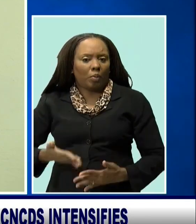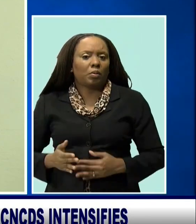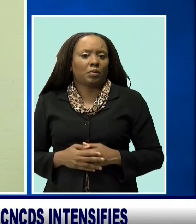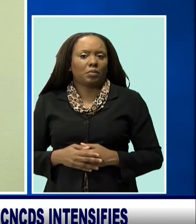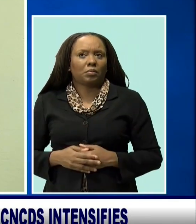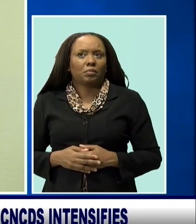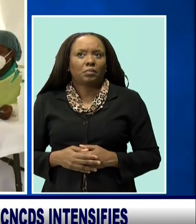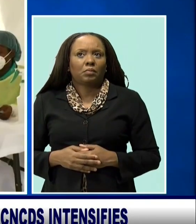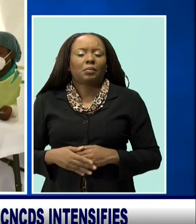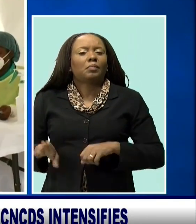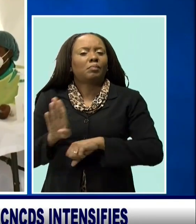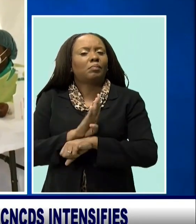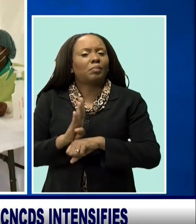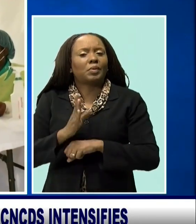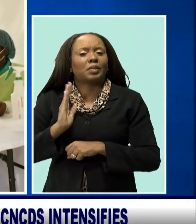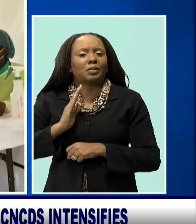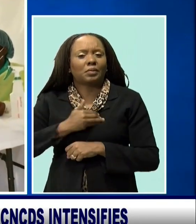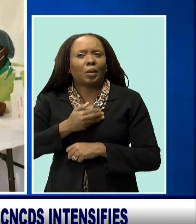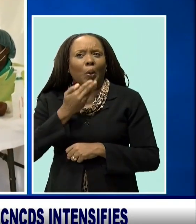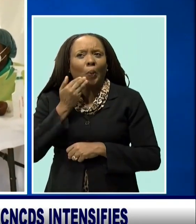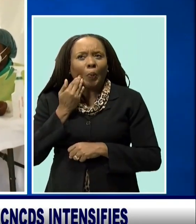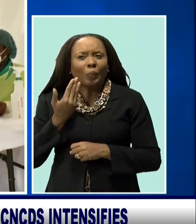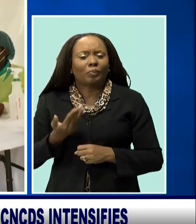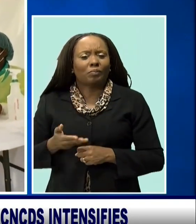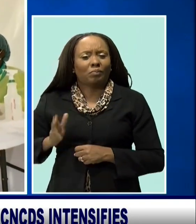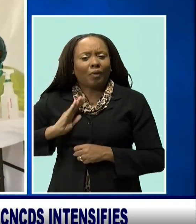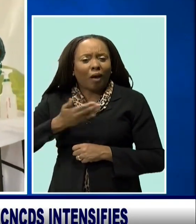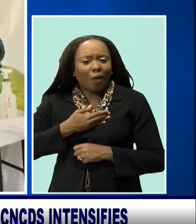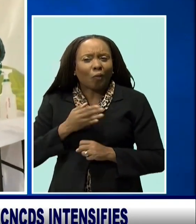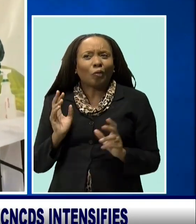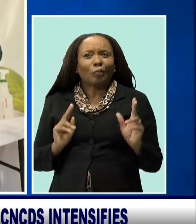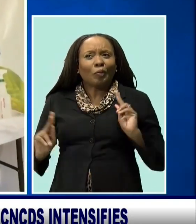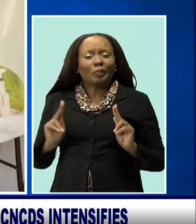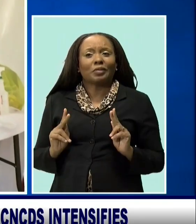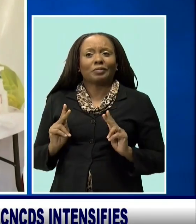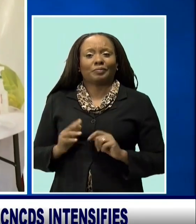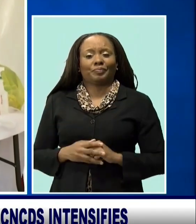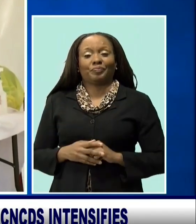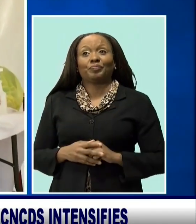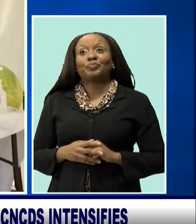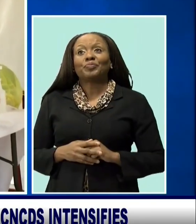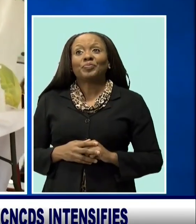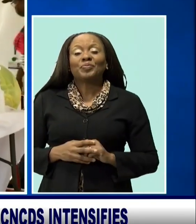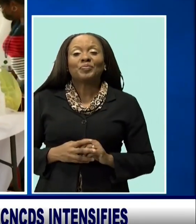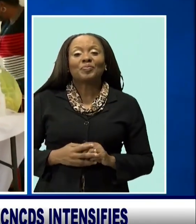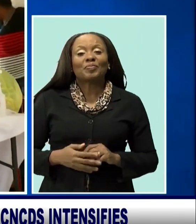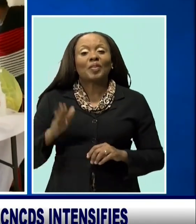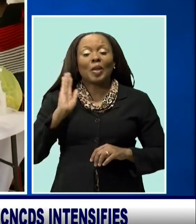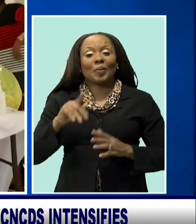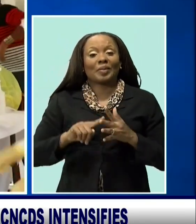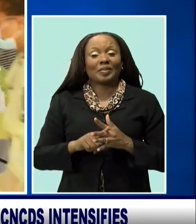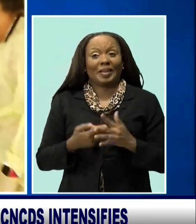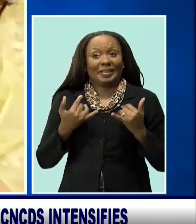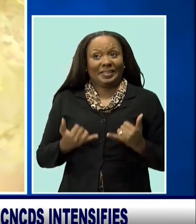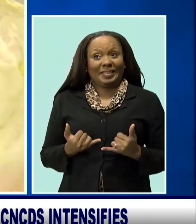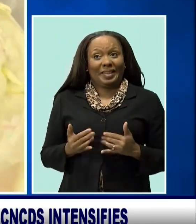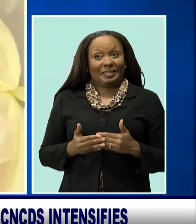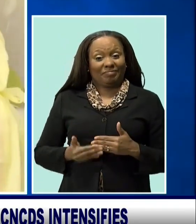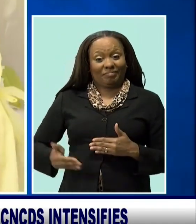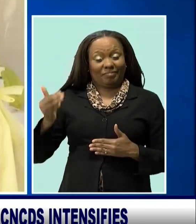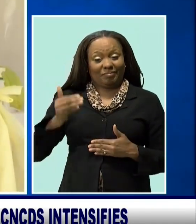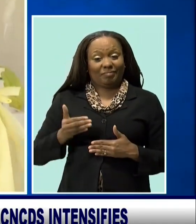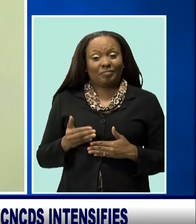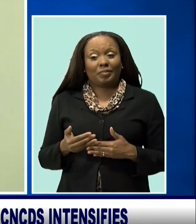country and our people. So we are going to do that. We're starting from today. We've started working